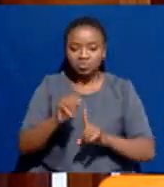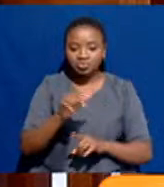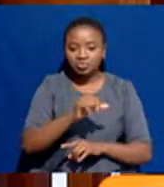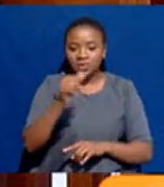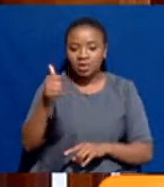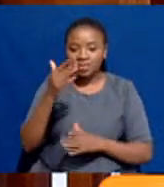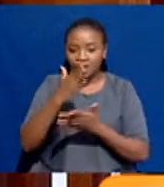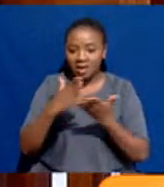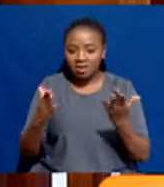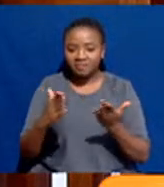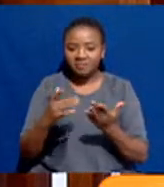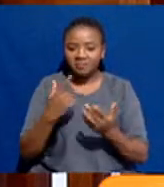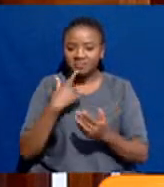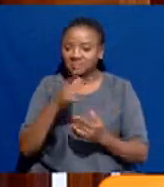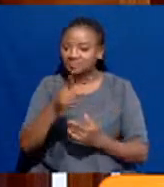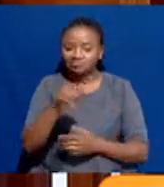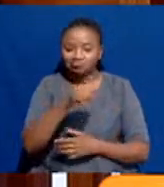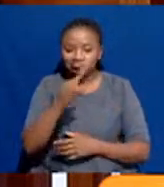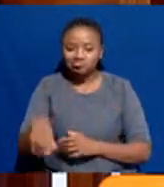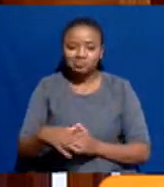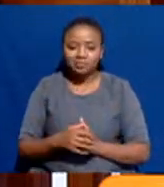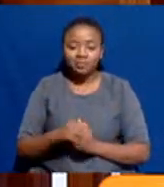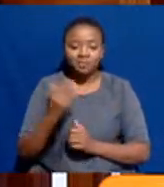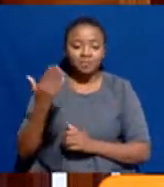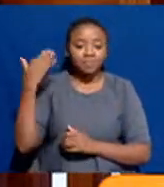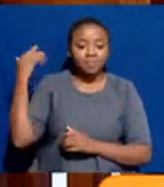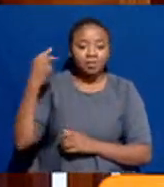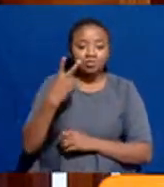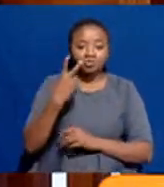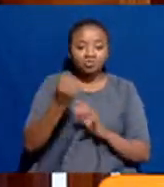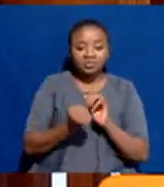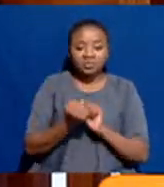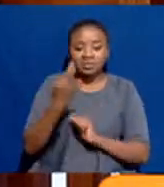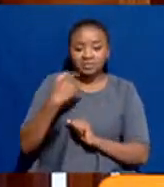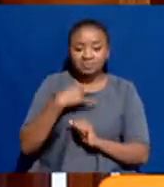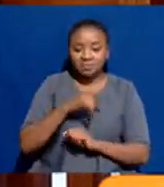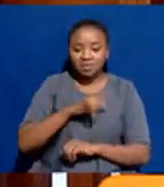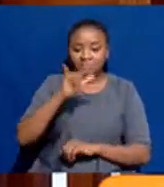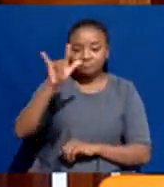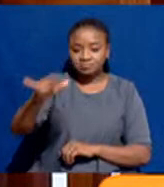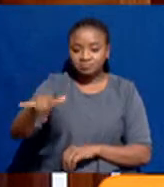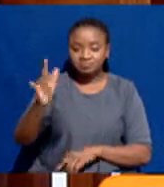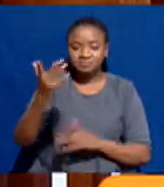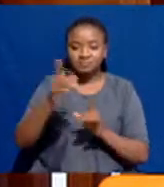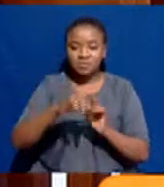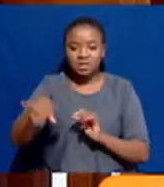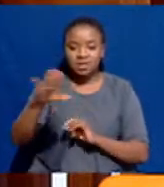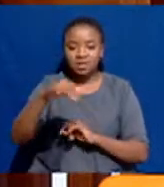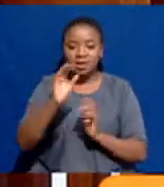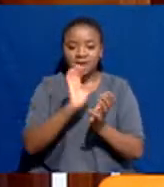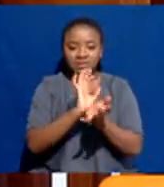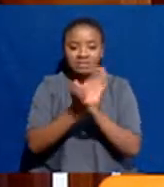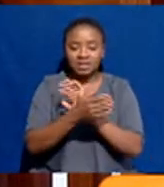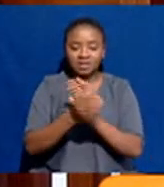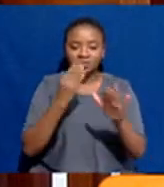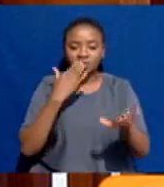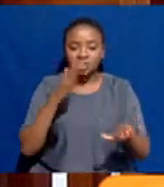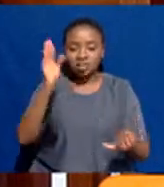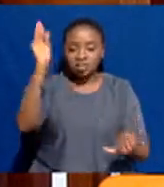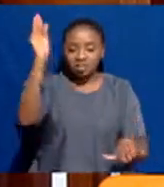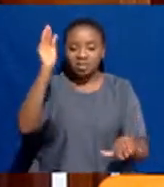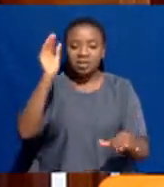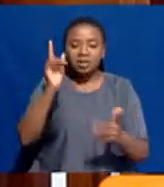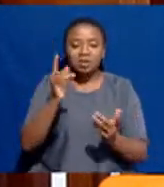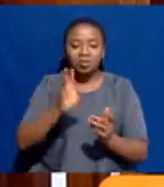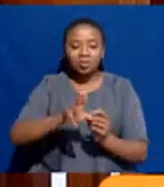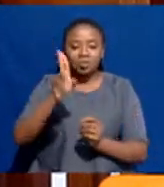it. Yep. Okay? In fact, in 2013, when I went to Kasarani to swear in President Uhuru, I got,